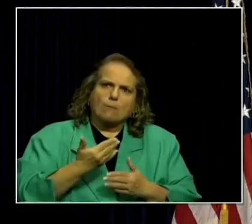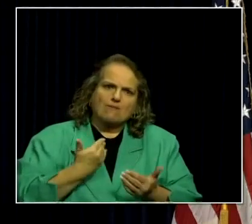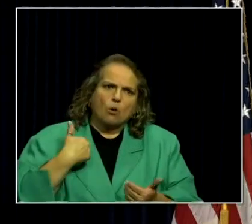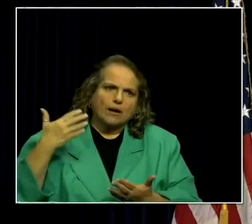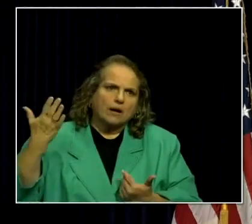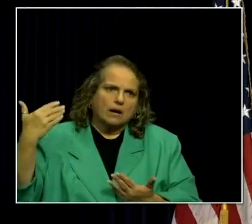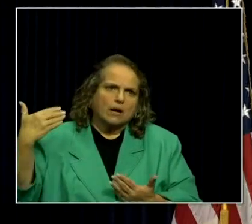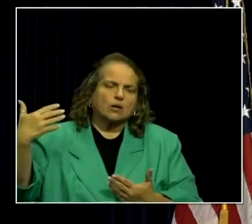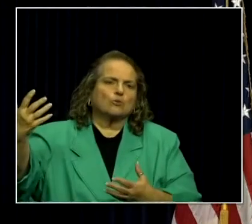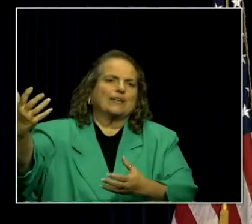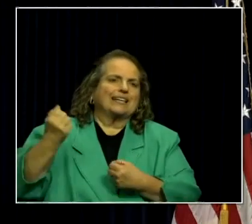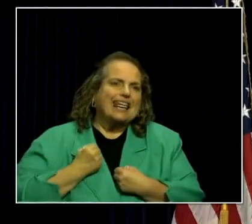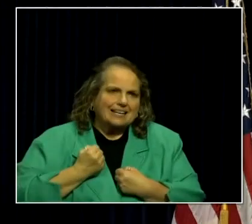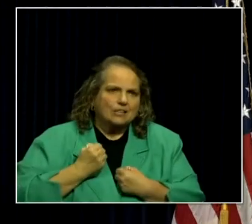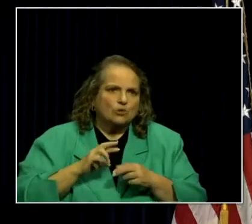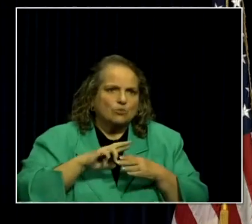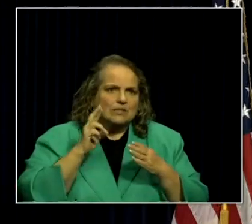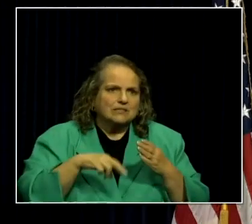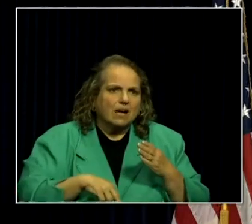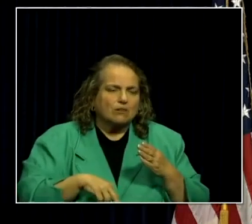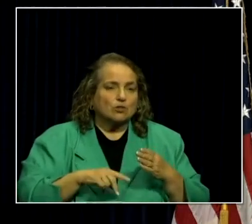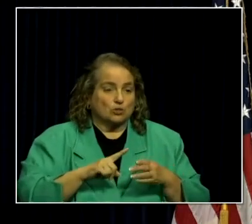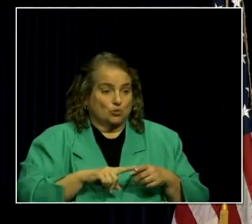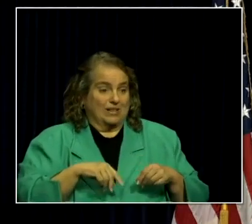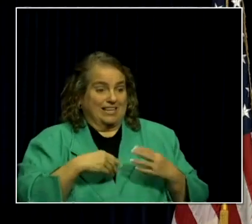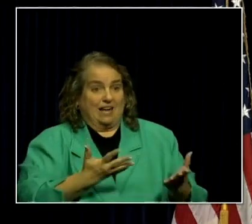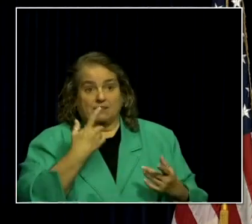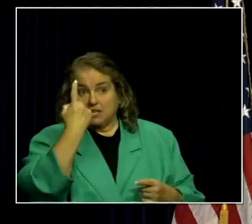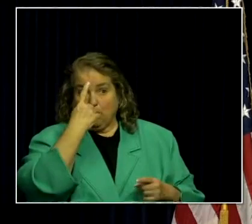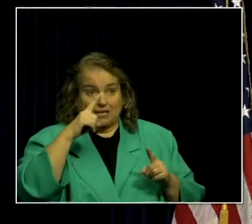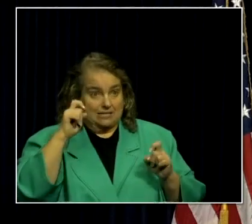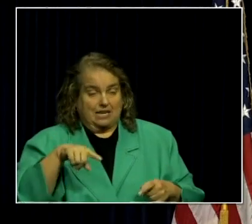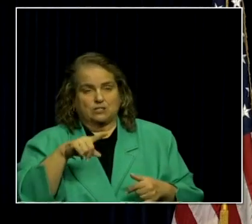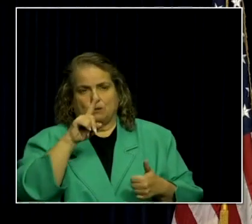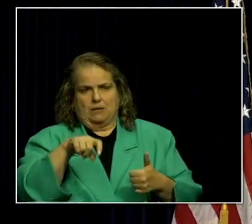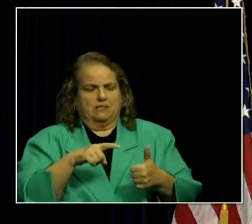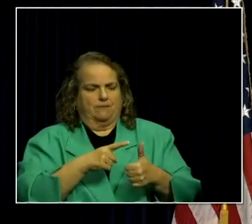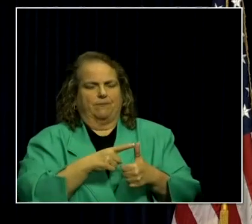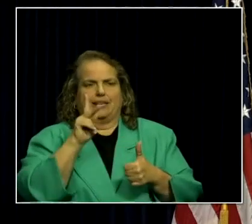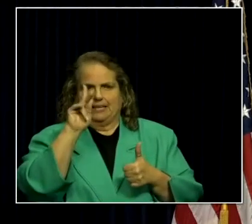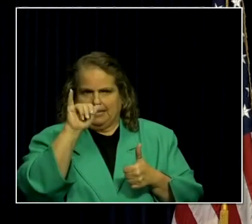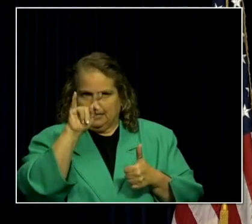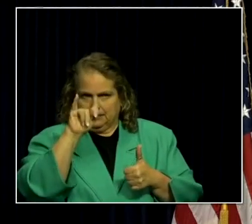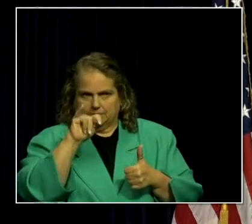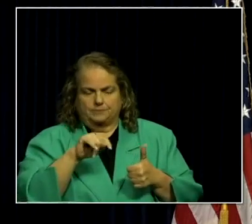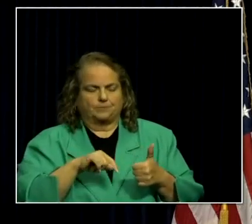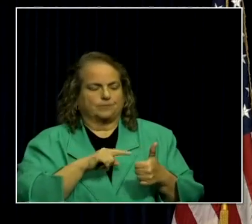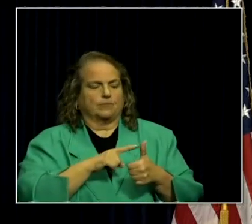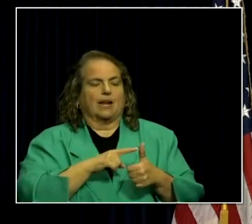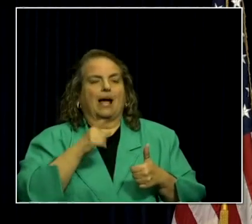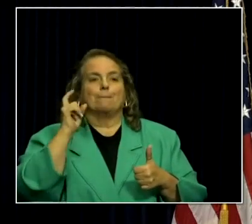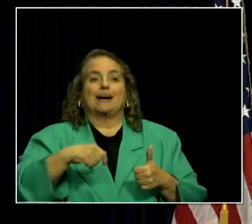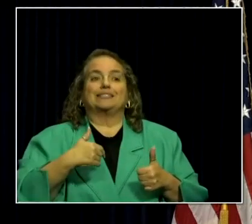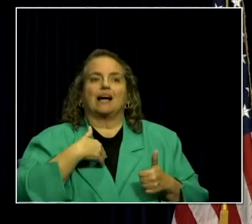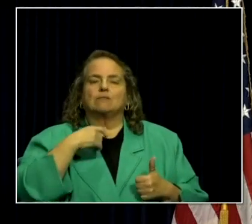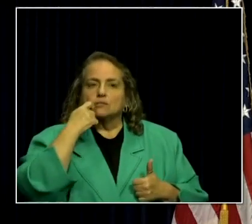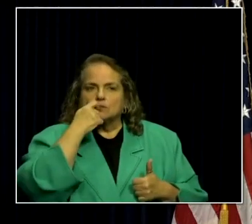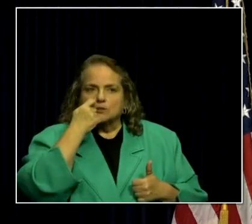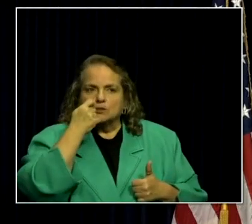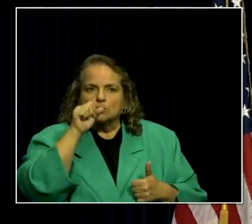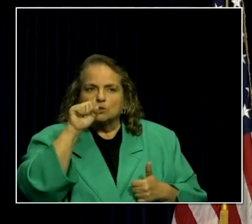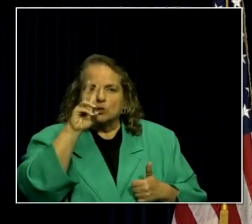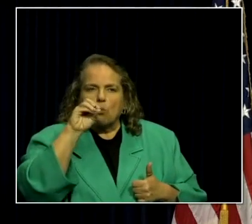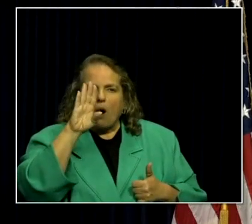somebody a test, you got to have a couple things. You got to have the kit itself, which is the swabs, and what it